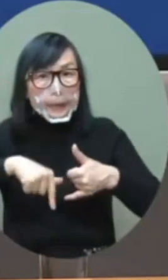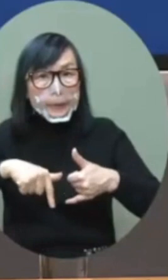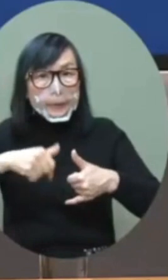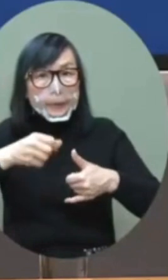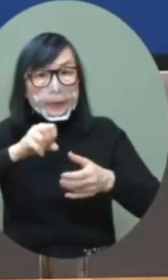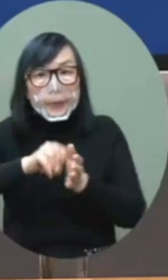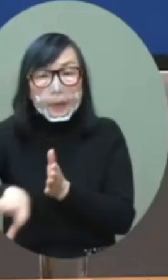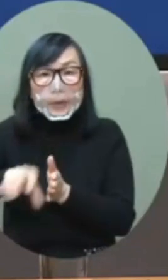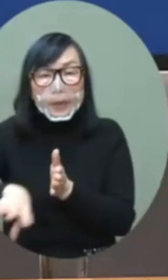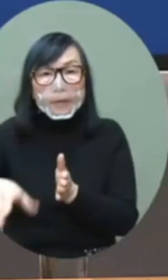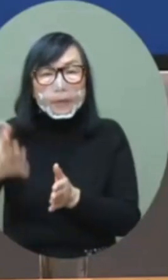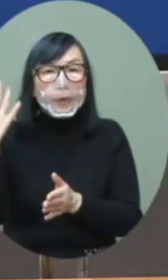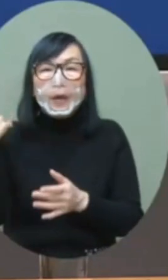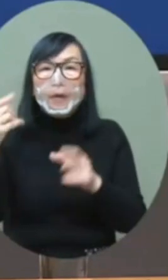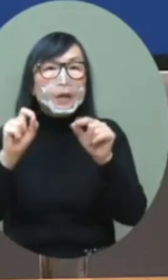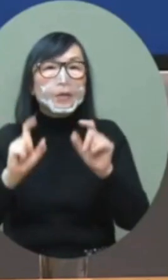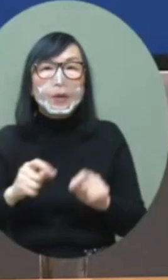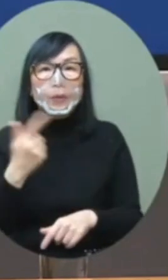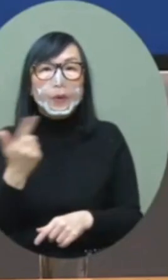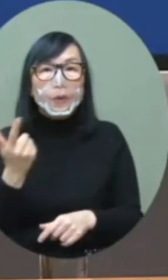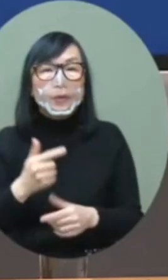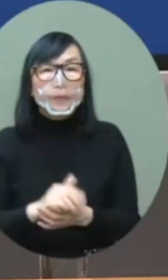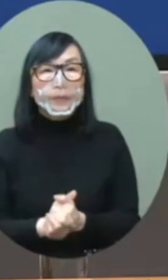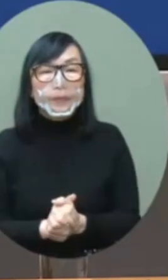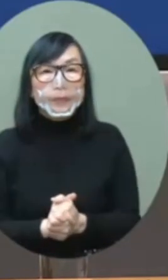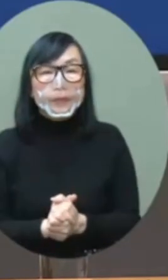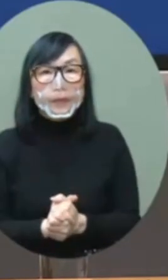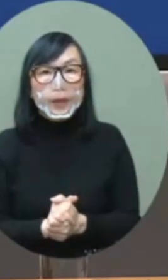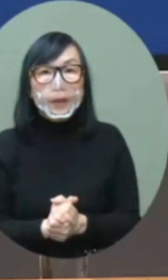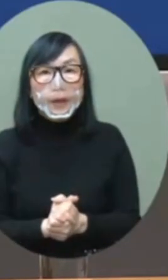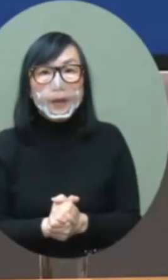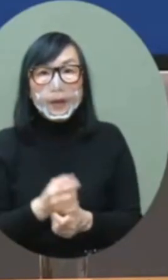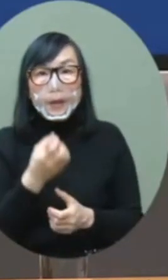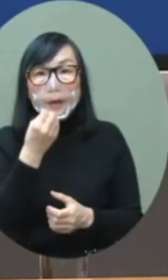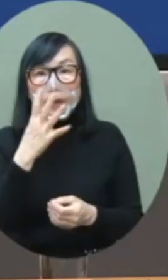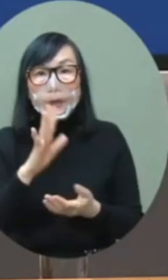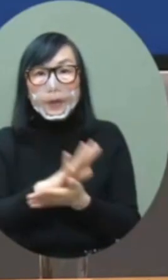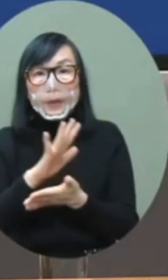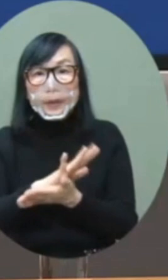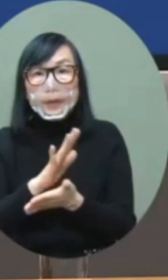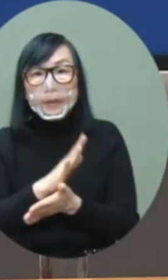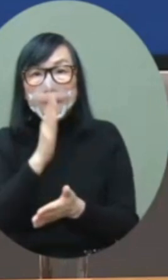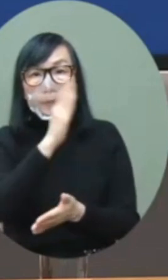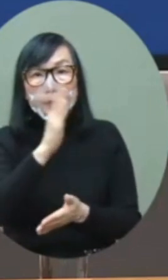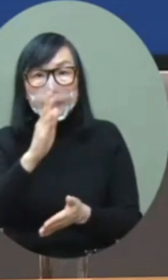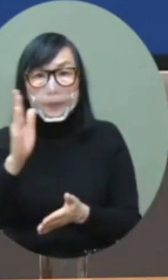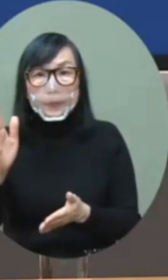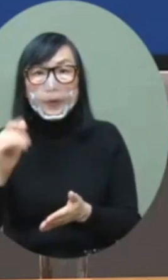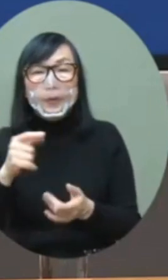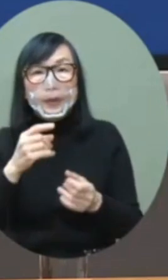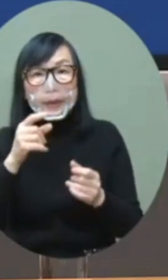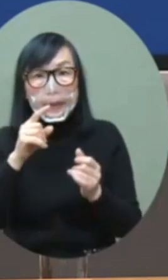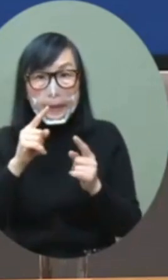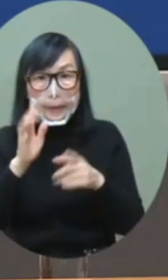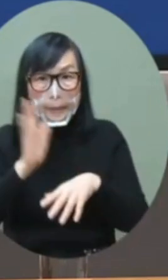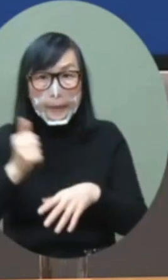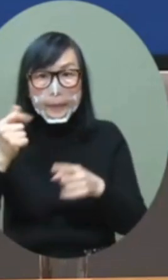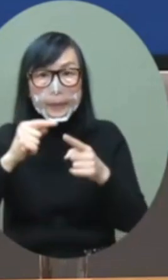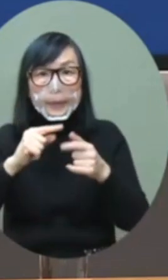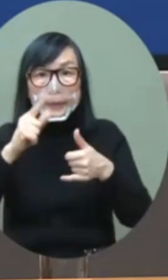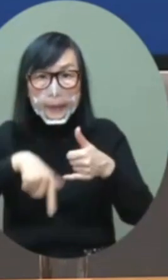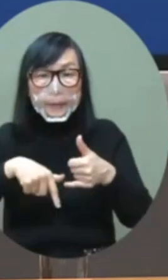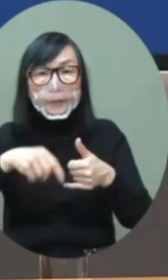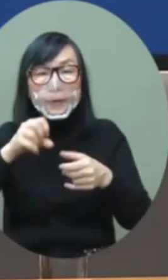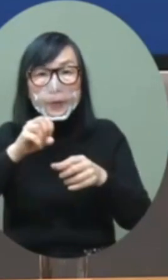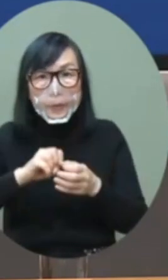gone through various stages of so-called brain drain or the loss of talents. But at the same time, we are